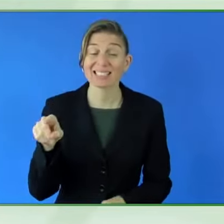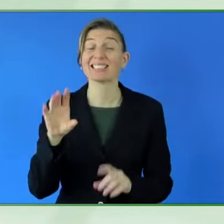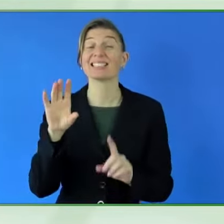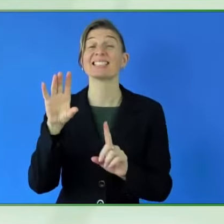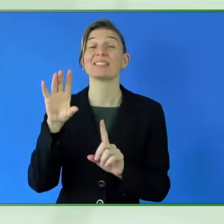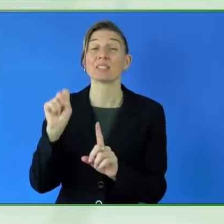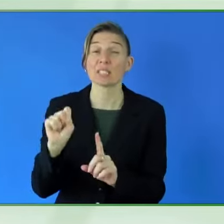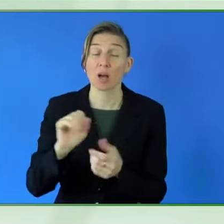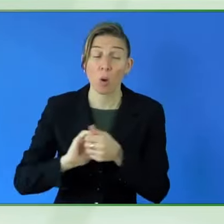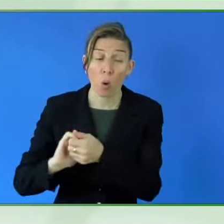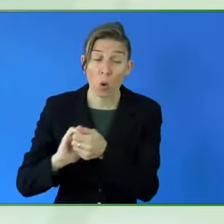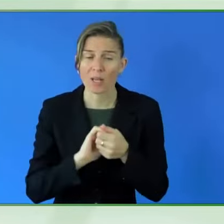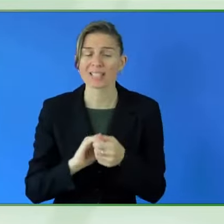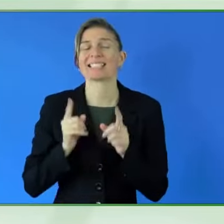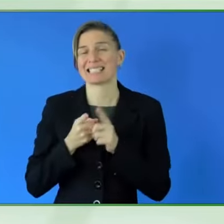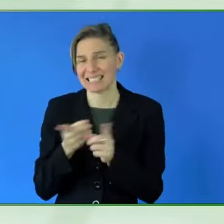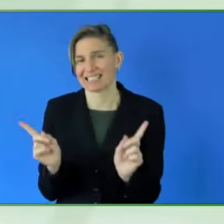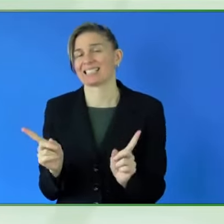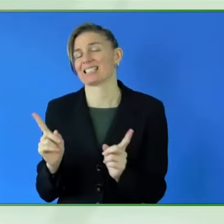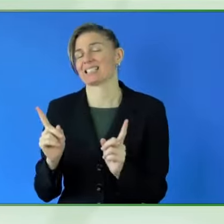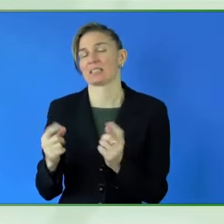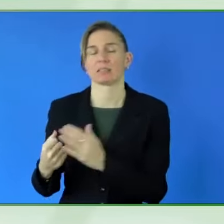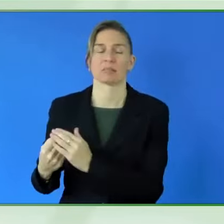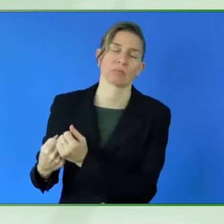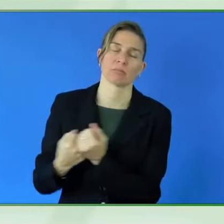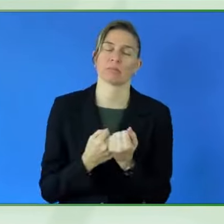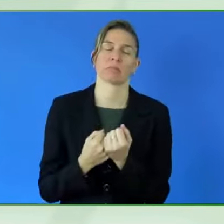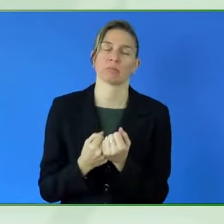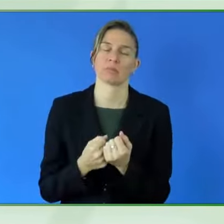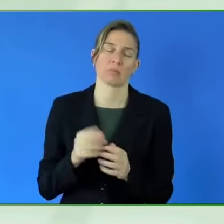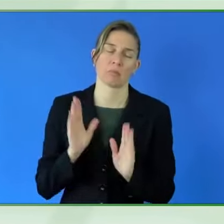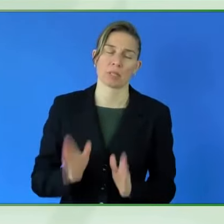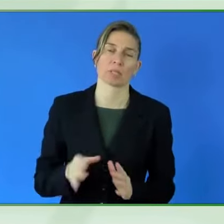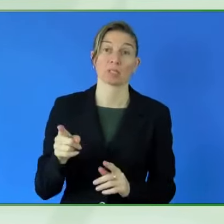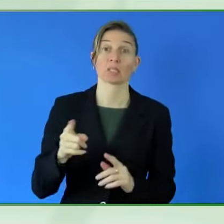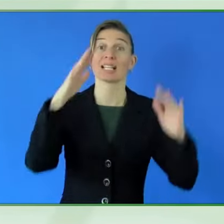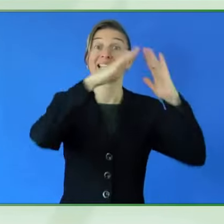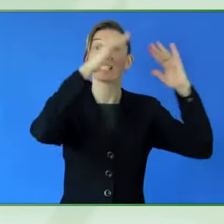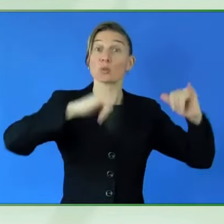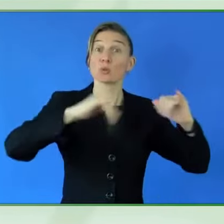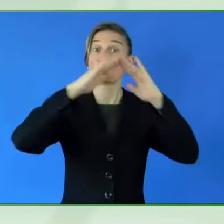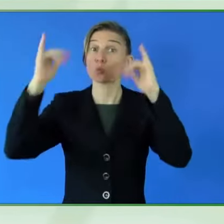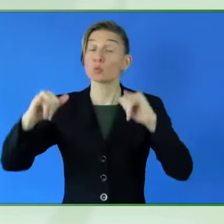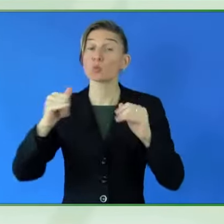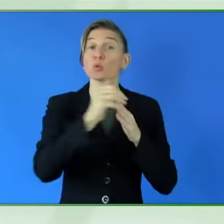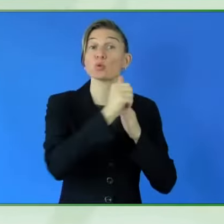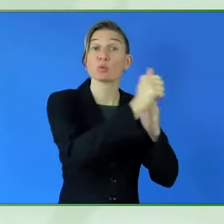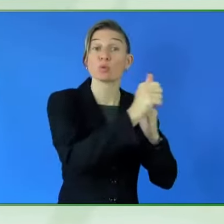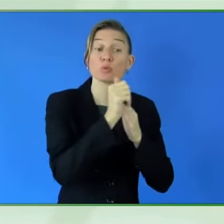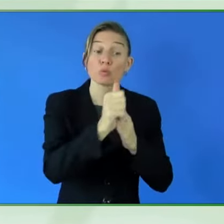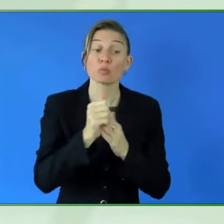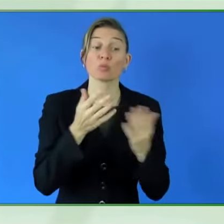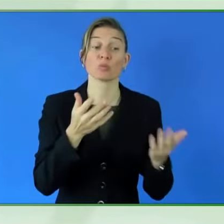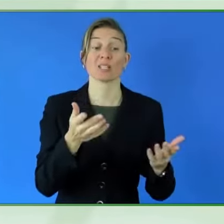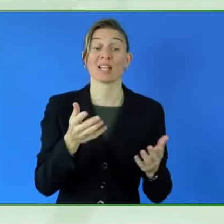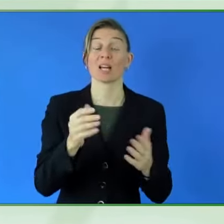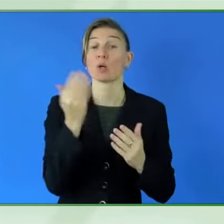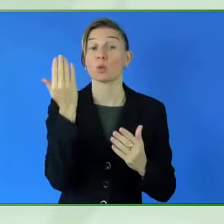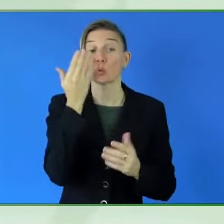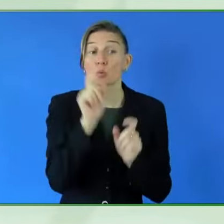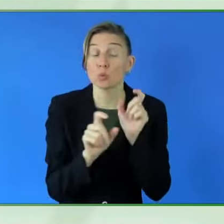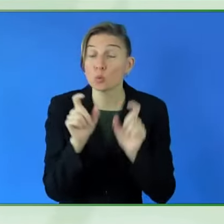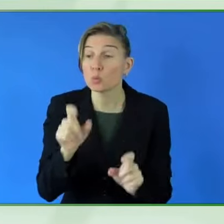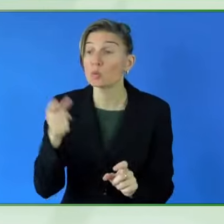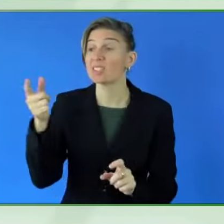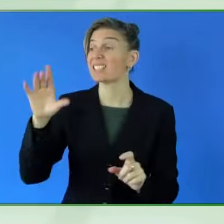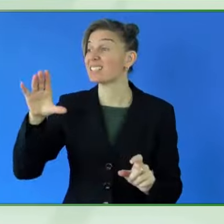fundamental. And leaders of institutions, technical teams, students, and civil society have different roles, and that's